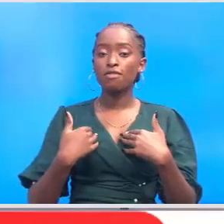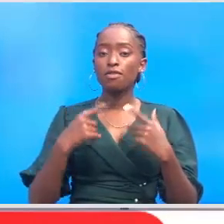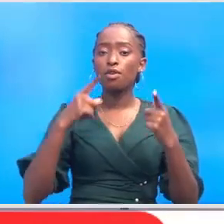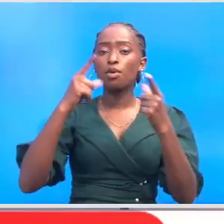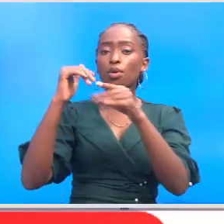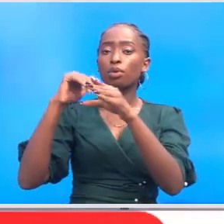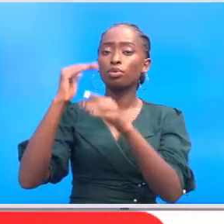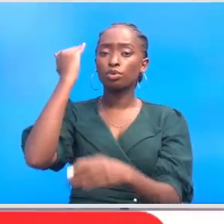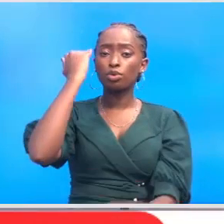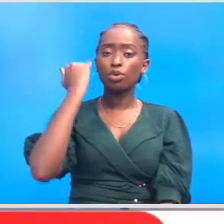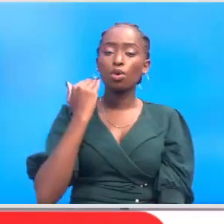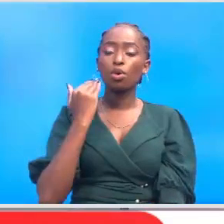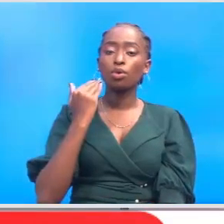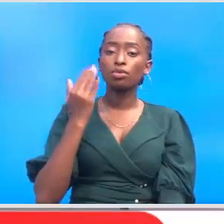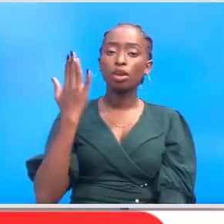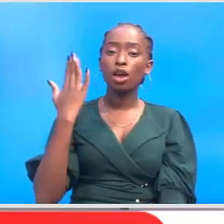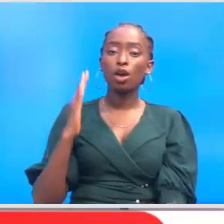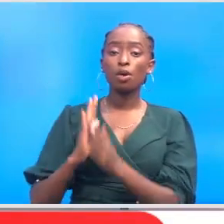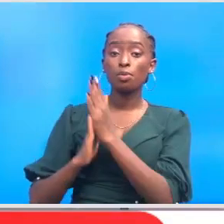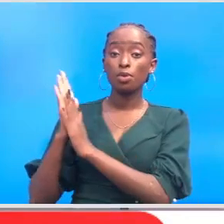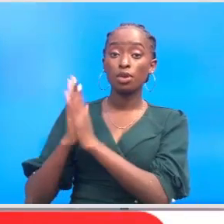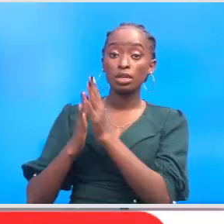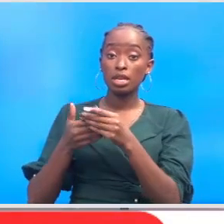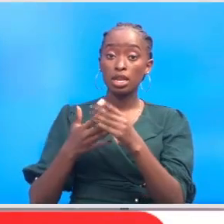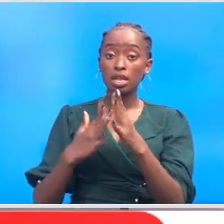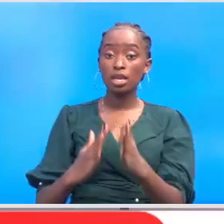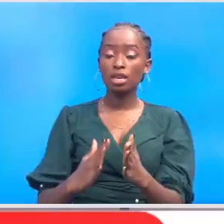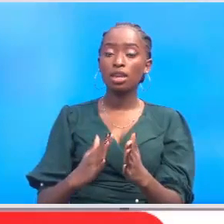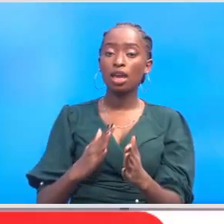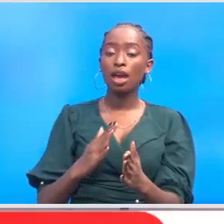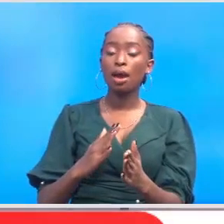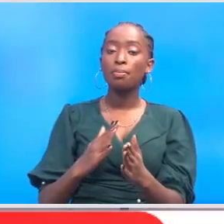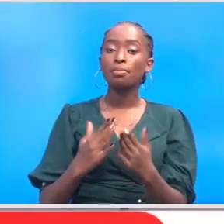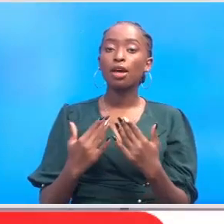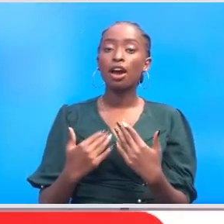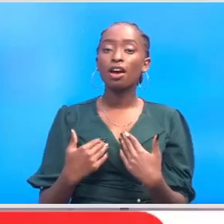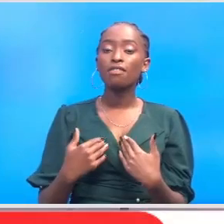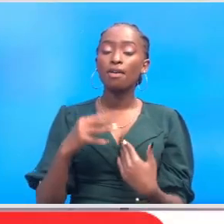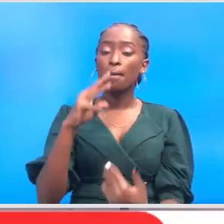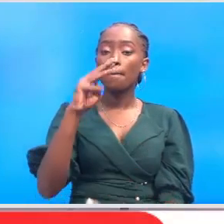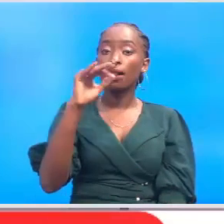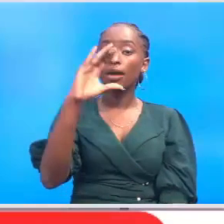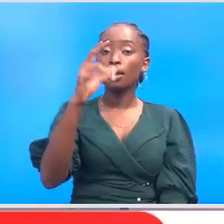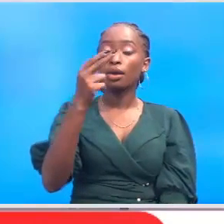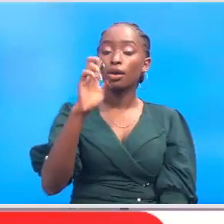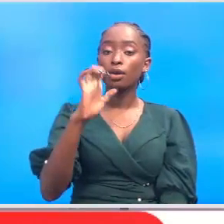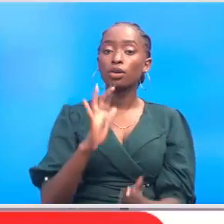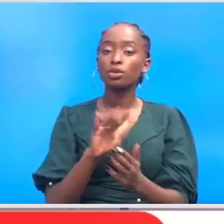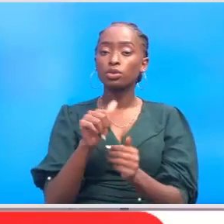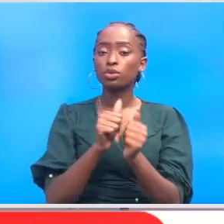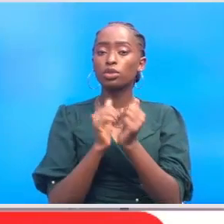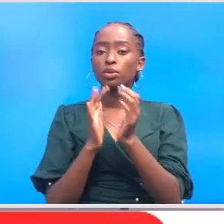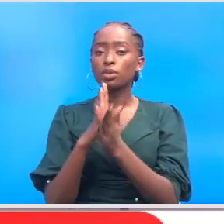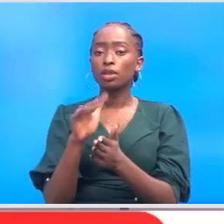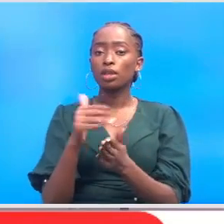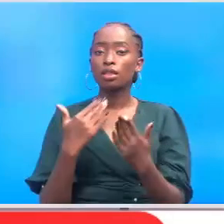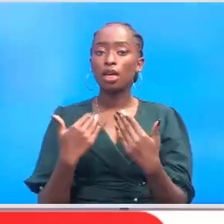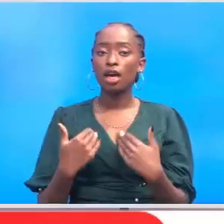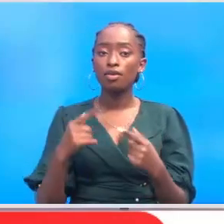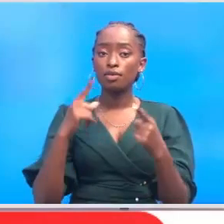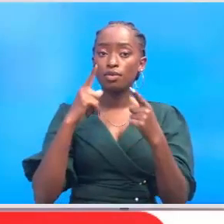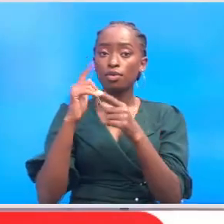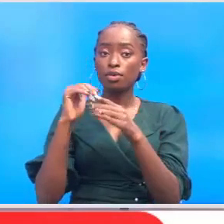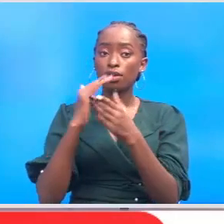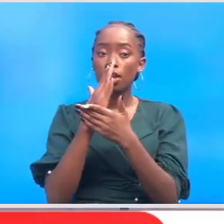Mungiki leader Maina Njenga, together with 11 other co-accused for crimes they allegedly committed in Bahati sub-county, proceeded for